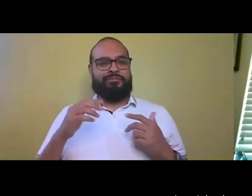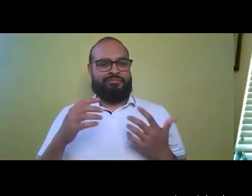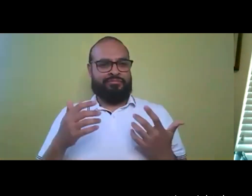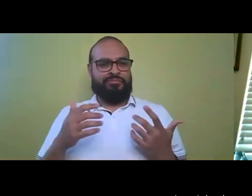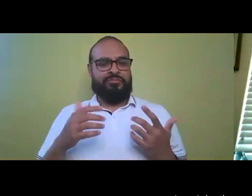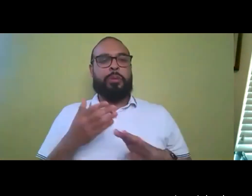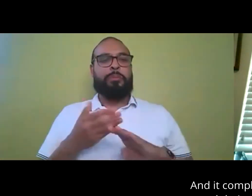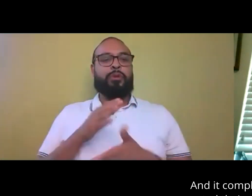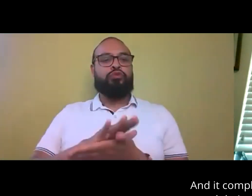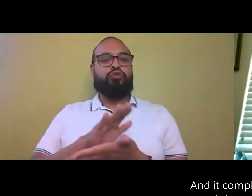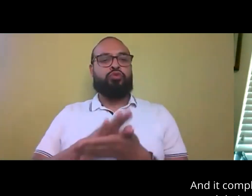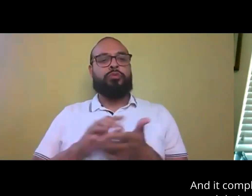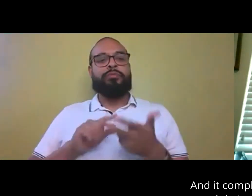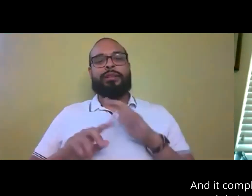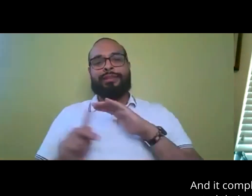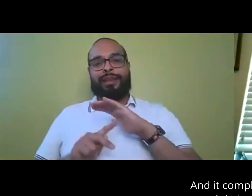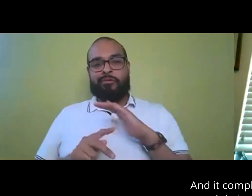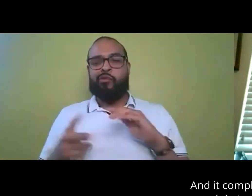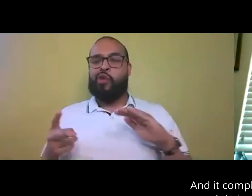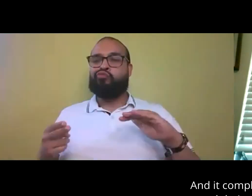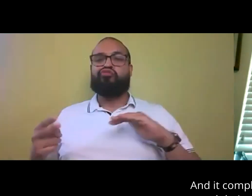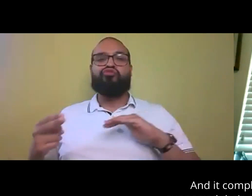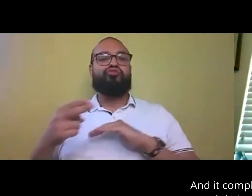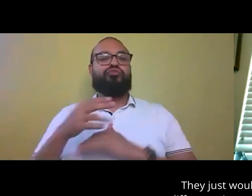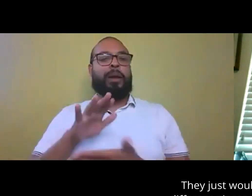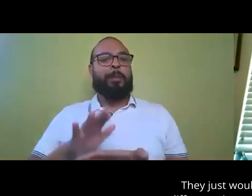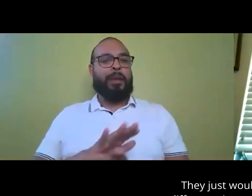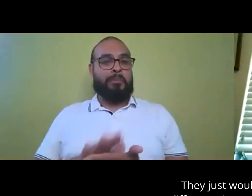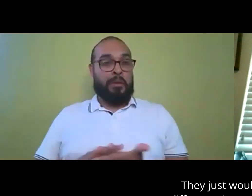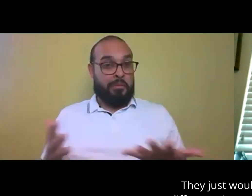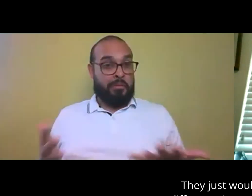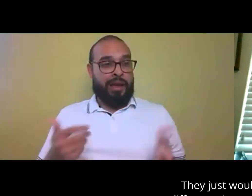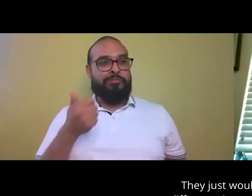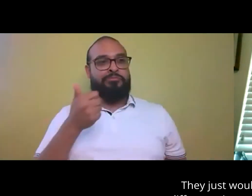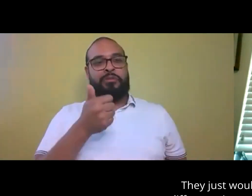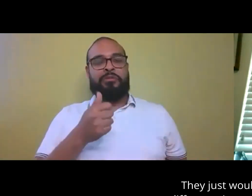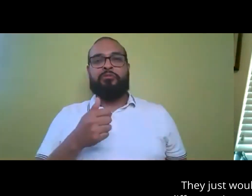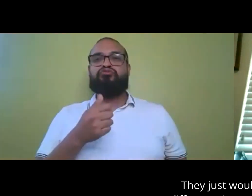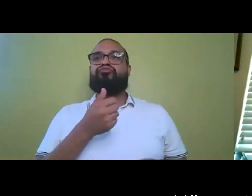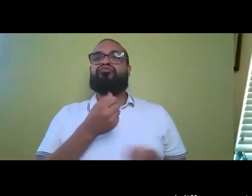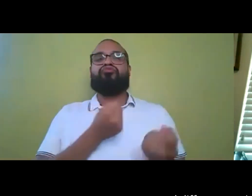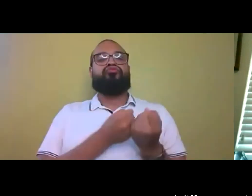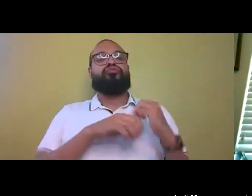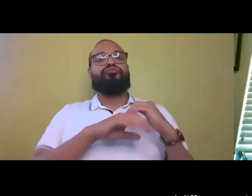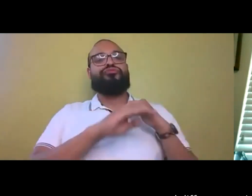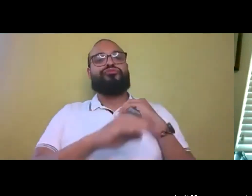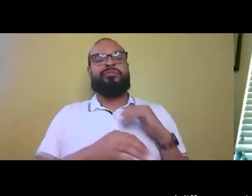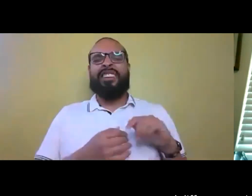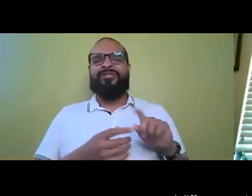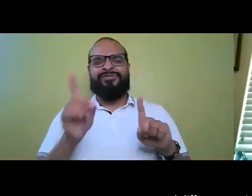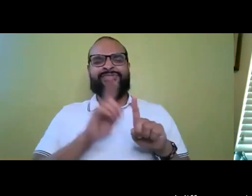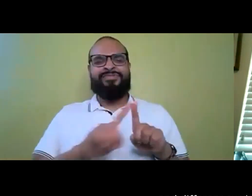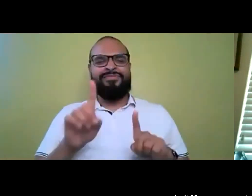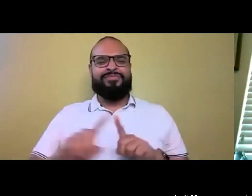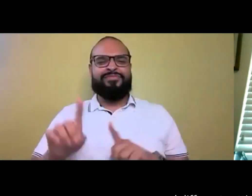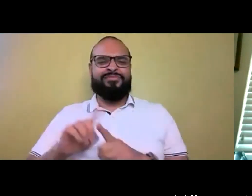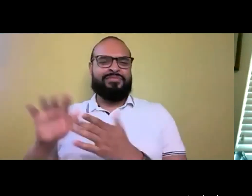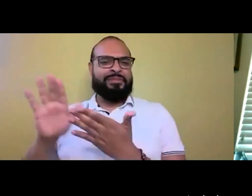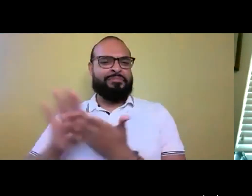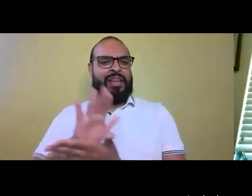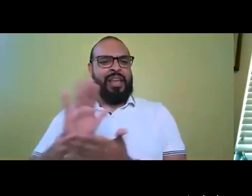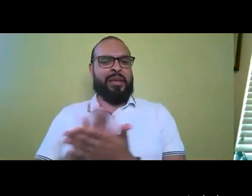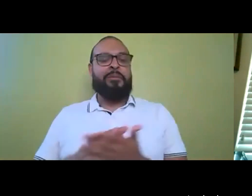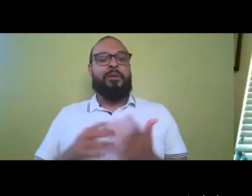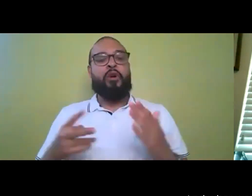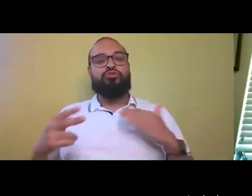their year, and it completely supported their regulation. They just would have different pieces of papers and different cutting activities. And